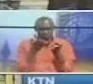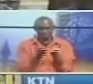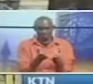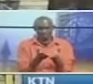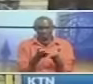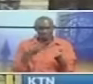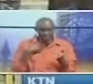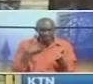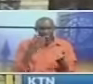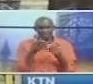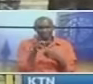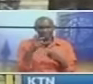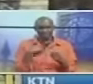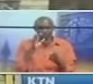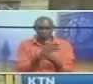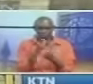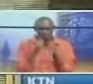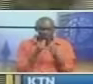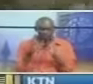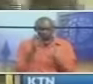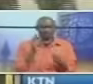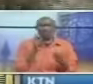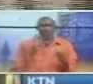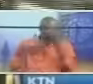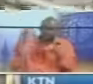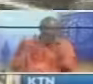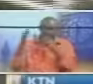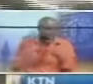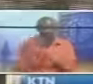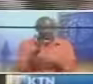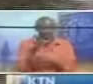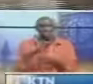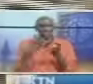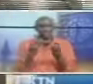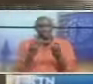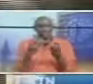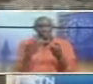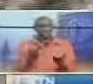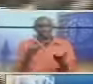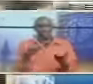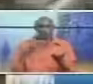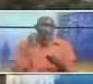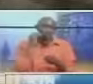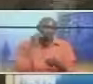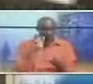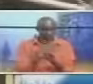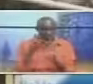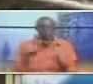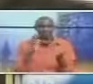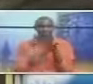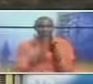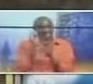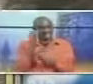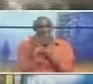or simply uplifting songs that would cut across generations. Modern or traditional patriotic songs are also popular